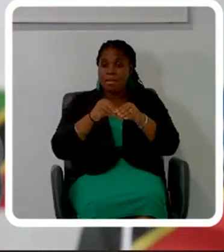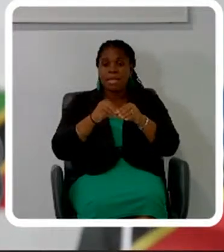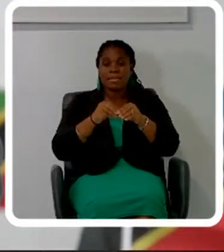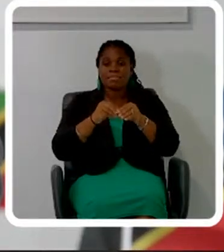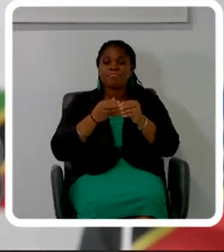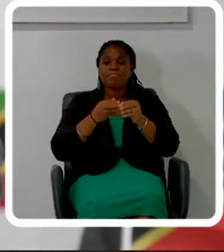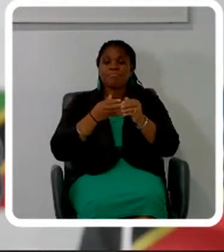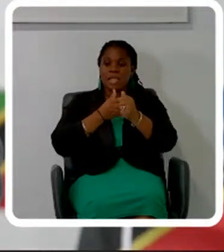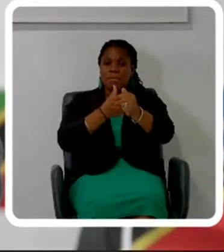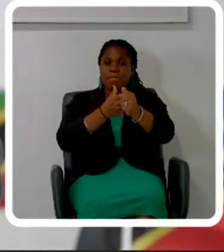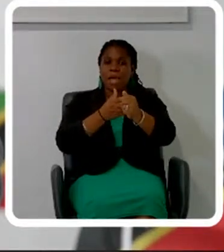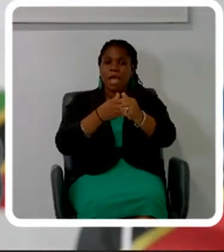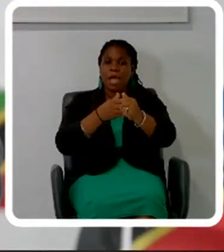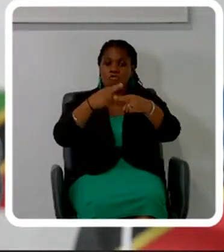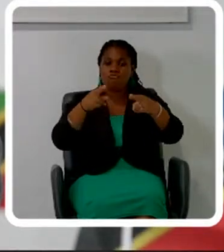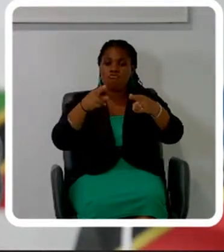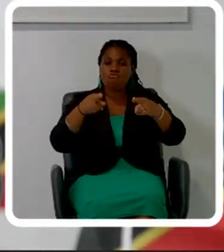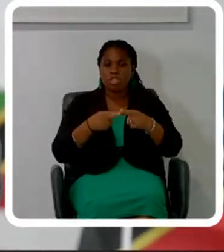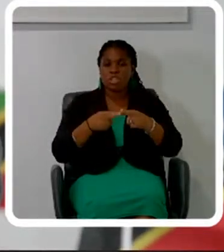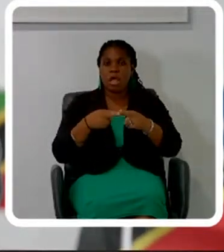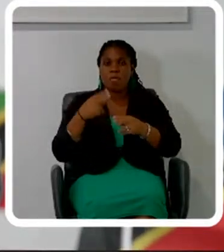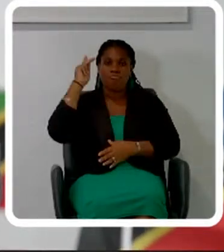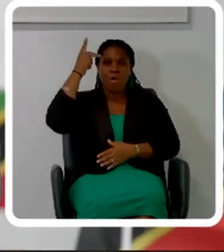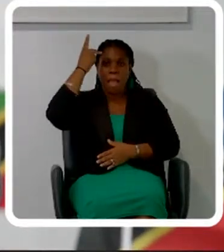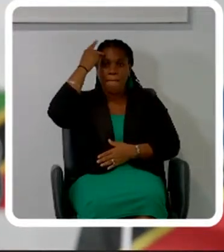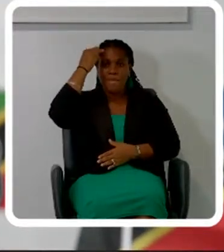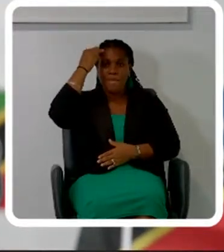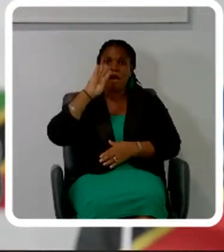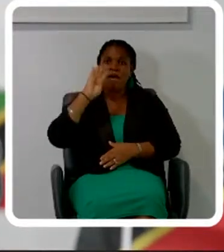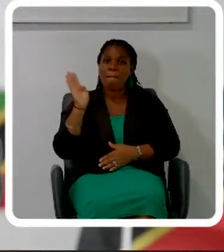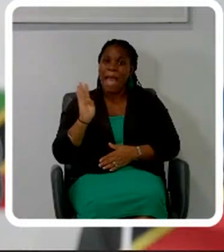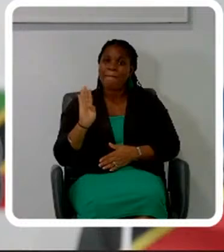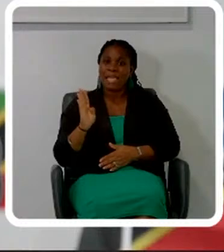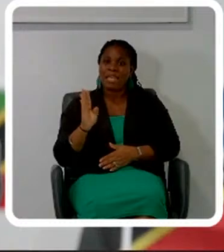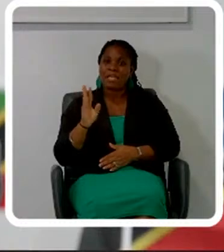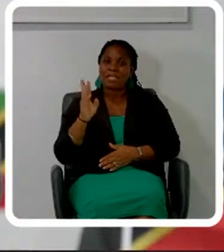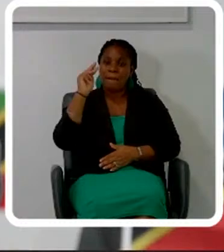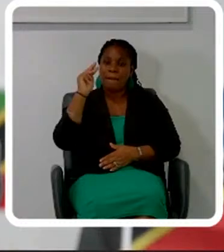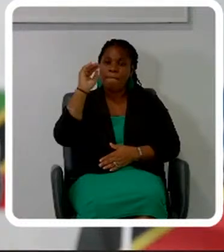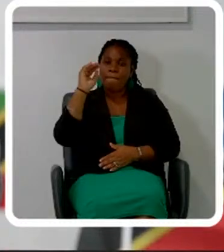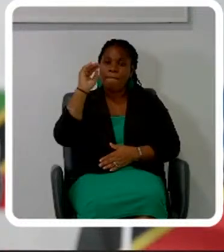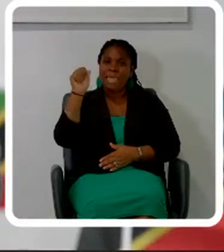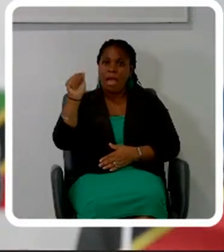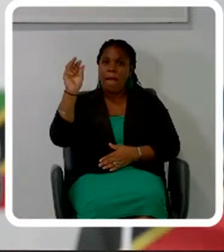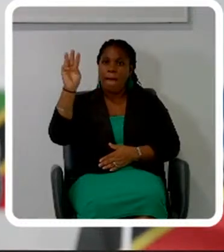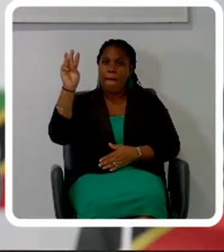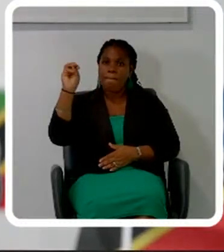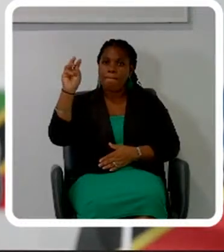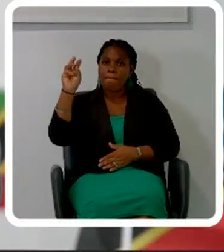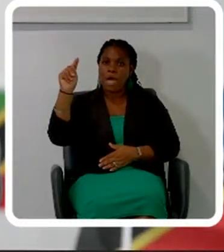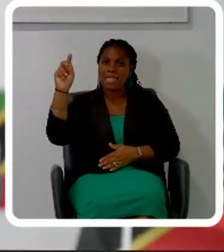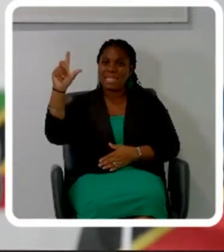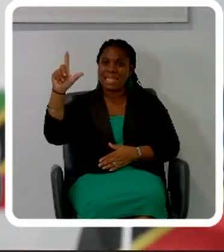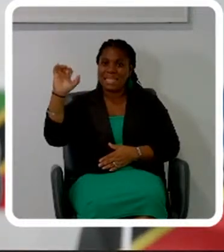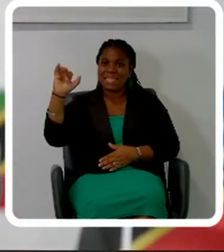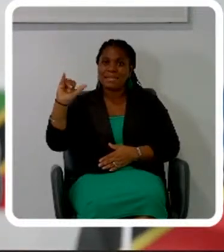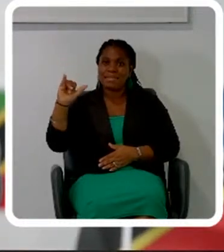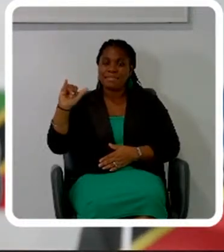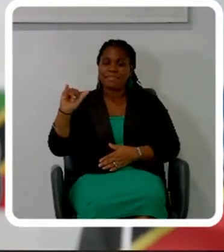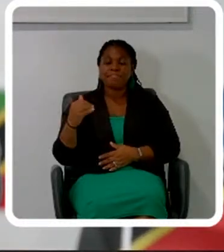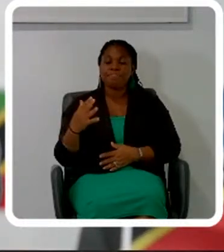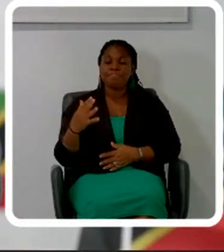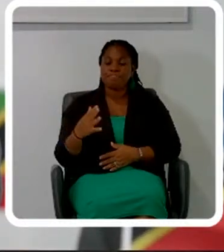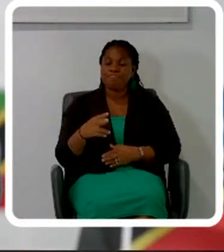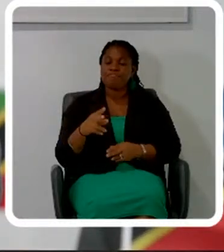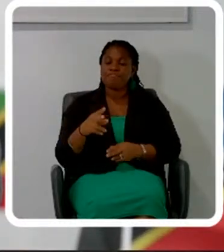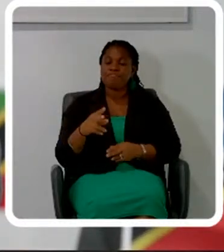regional Prime Minister, Mia Motley, who is part of the leadership on this matter. But it's critical that we take it very